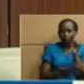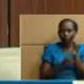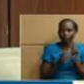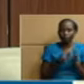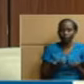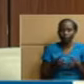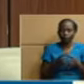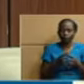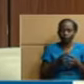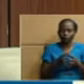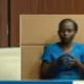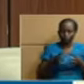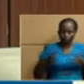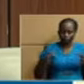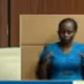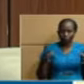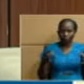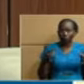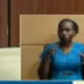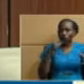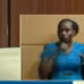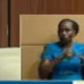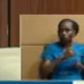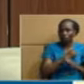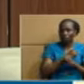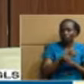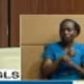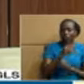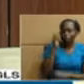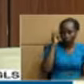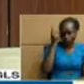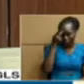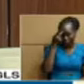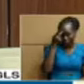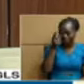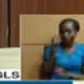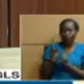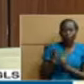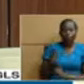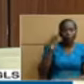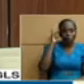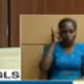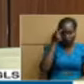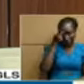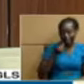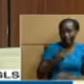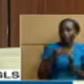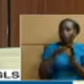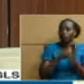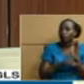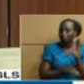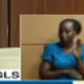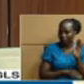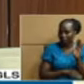the National Social Protection Policy, and the policy has its program and of intervention, and so